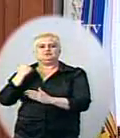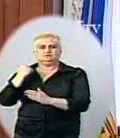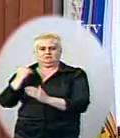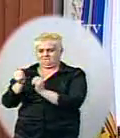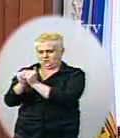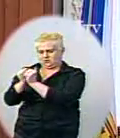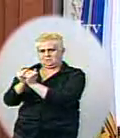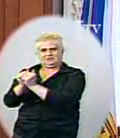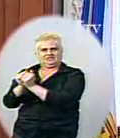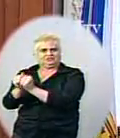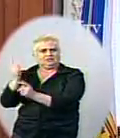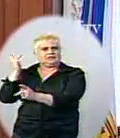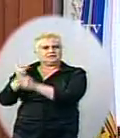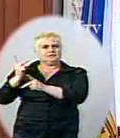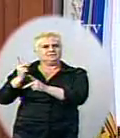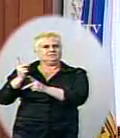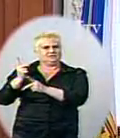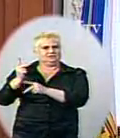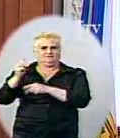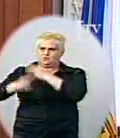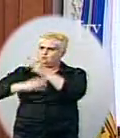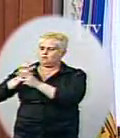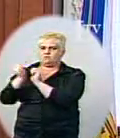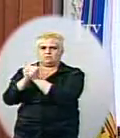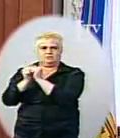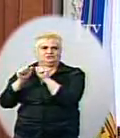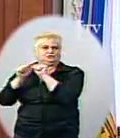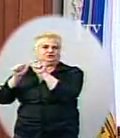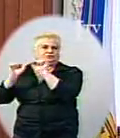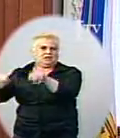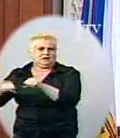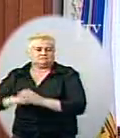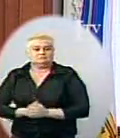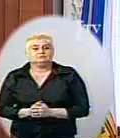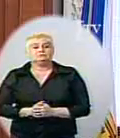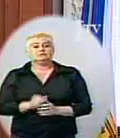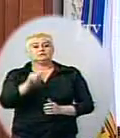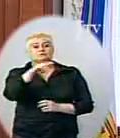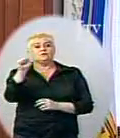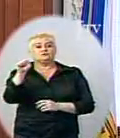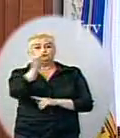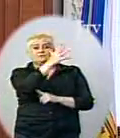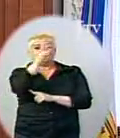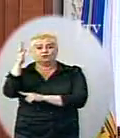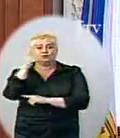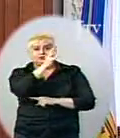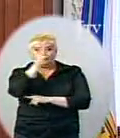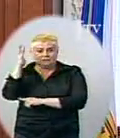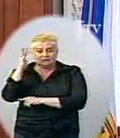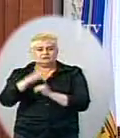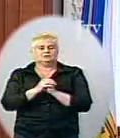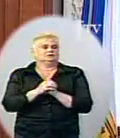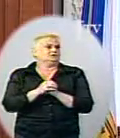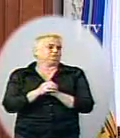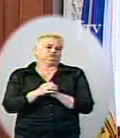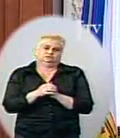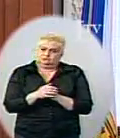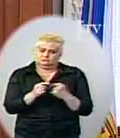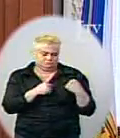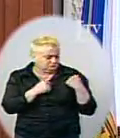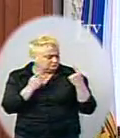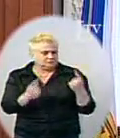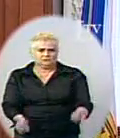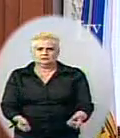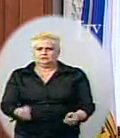static or shrinking world markets. Nova Scotia's forestry sector has supported tens of thousands